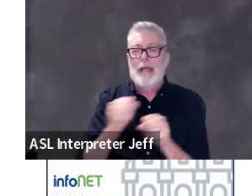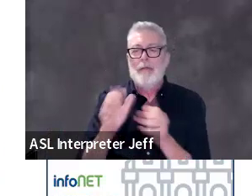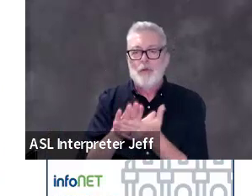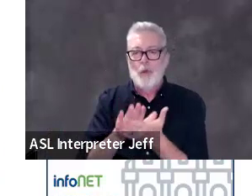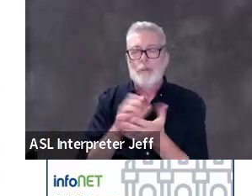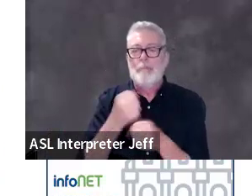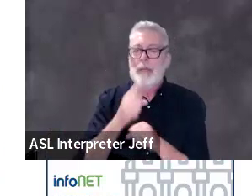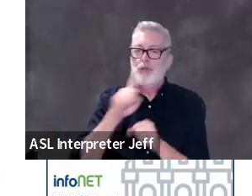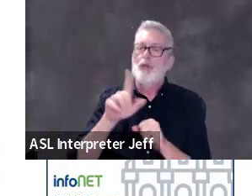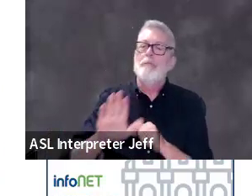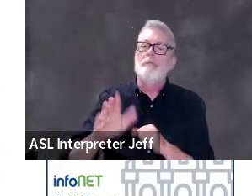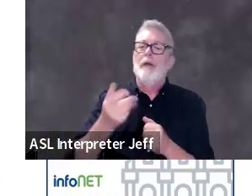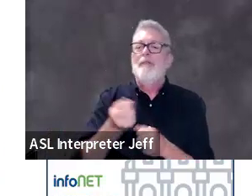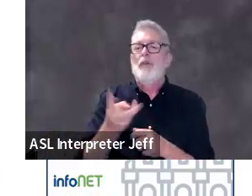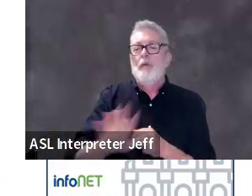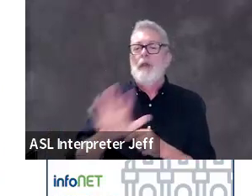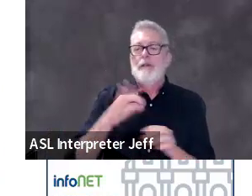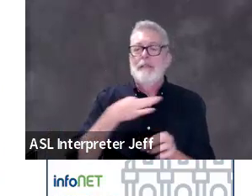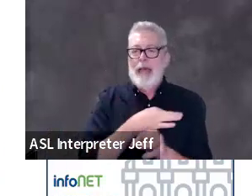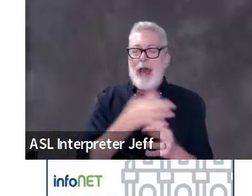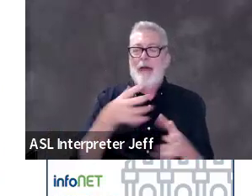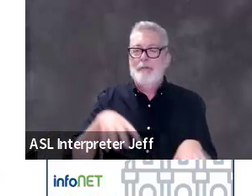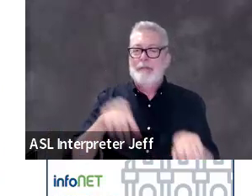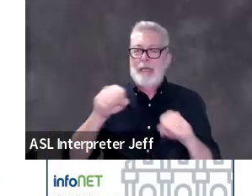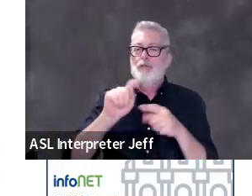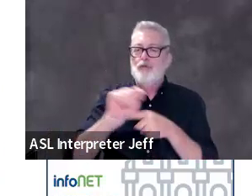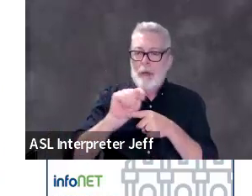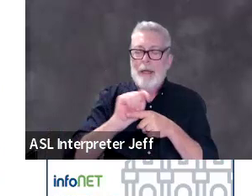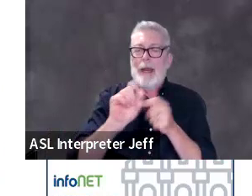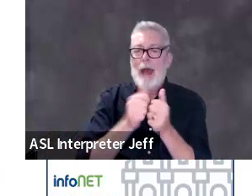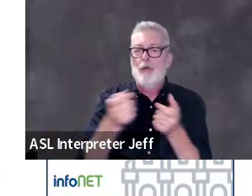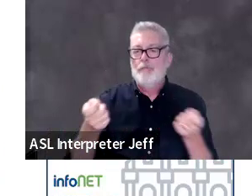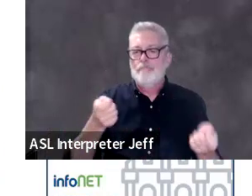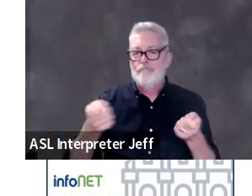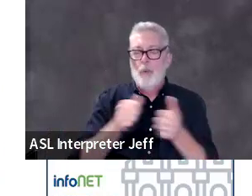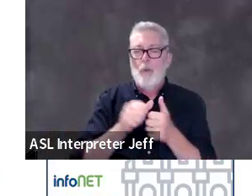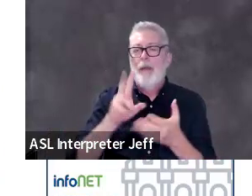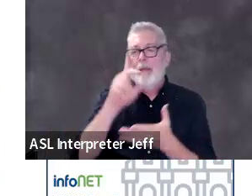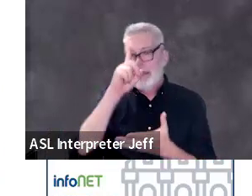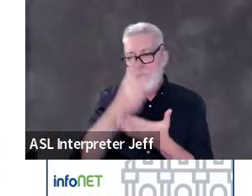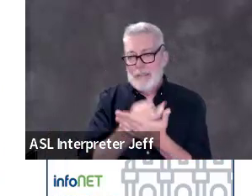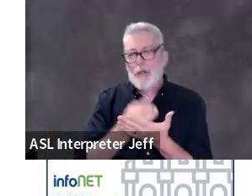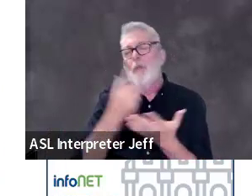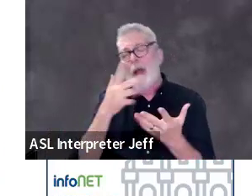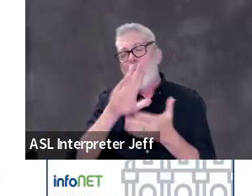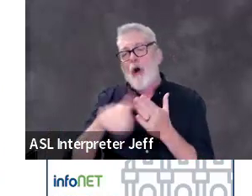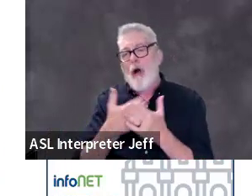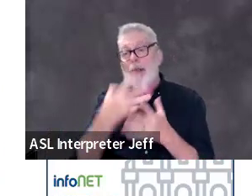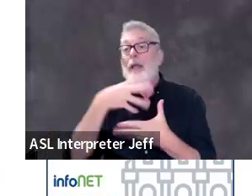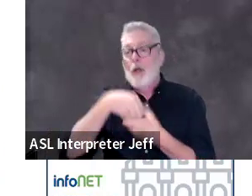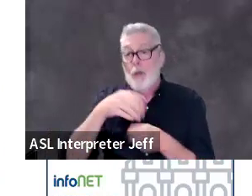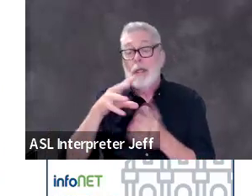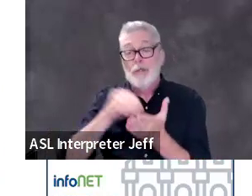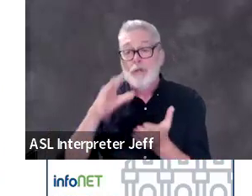trained staff on medication administration and training everyone in the school, including students,